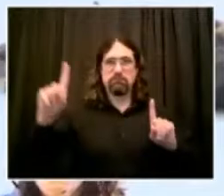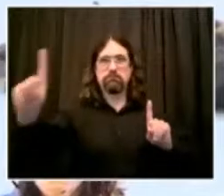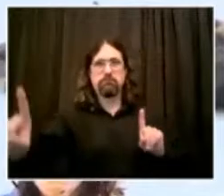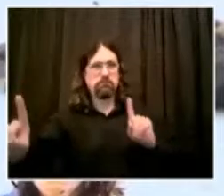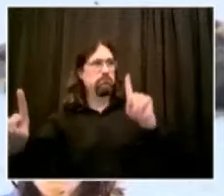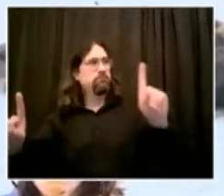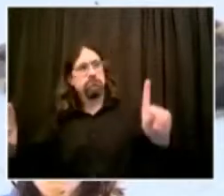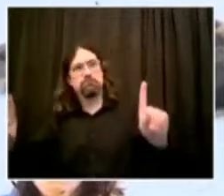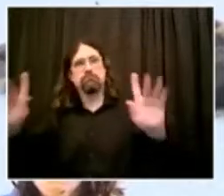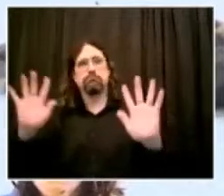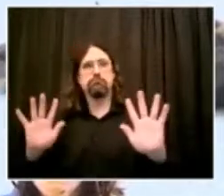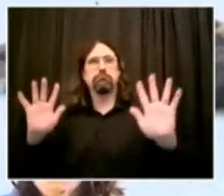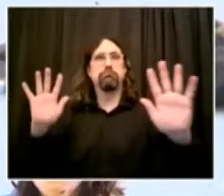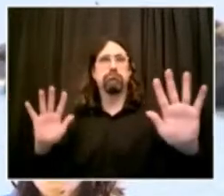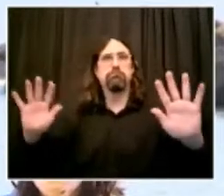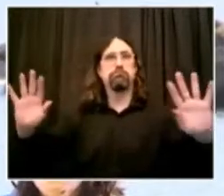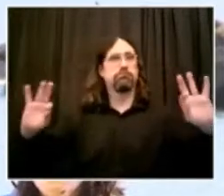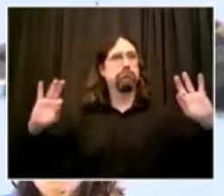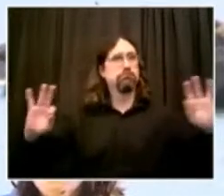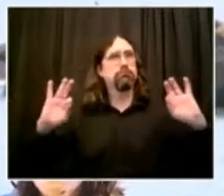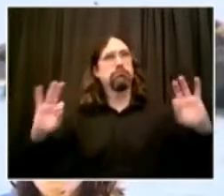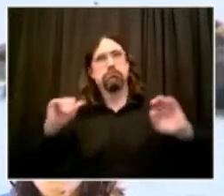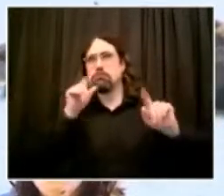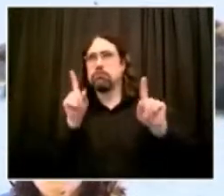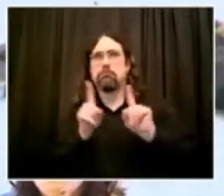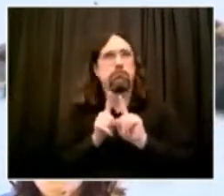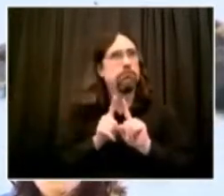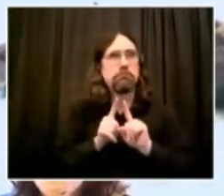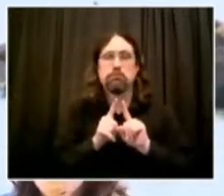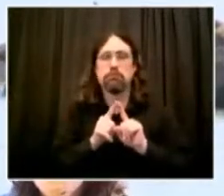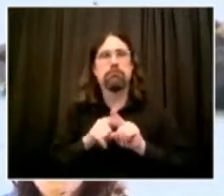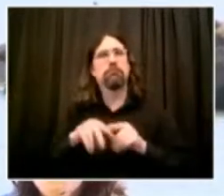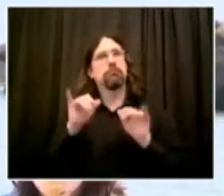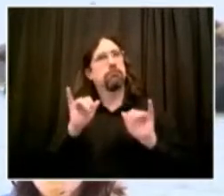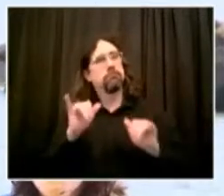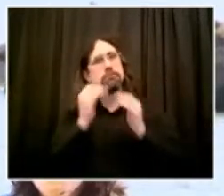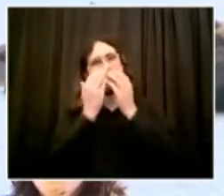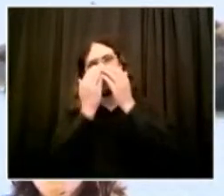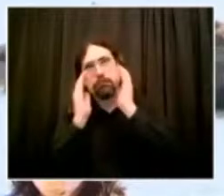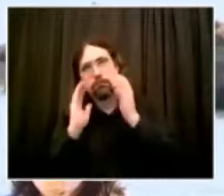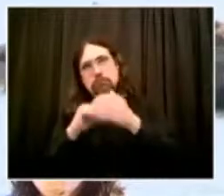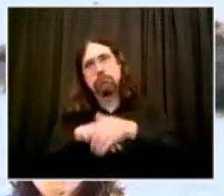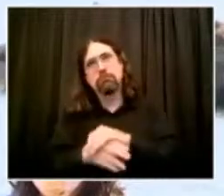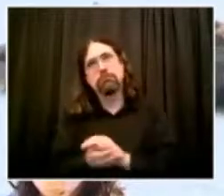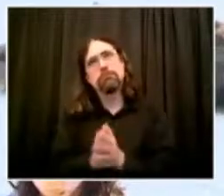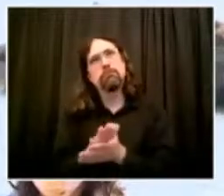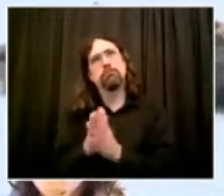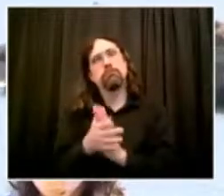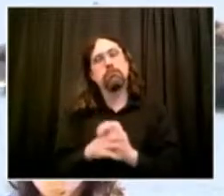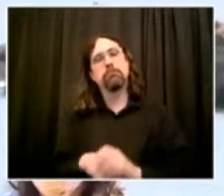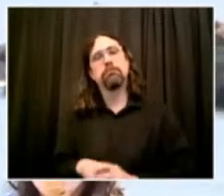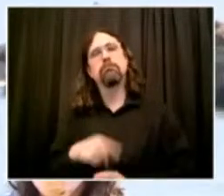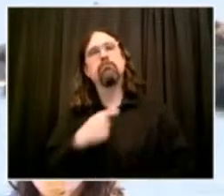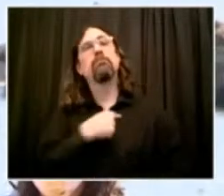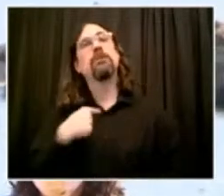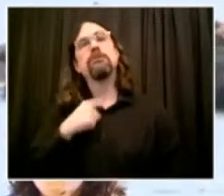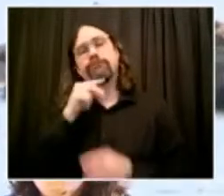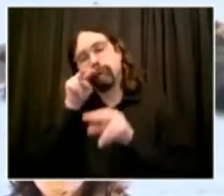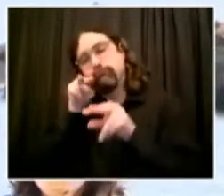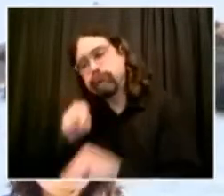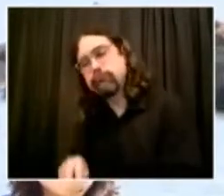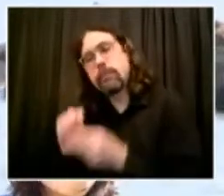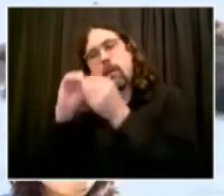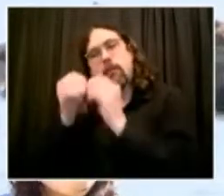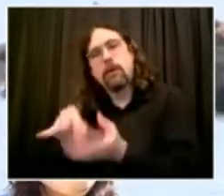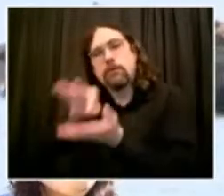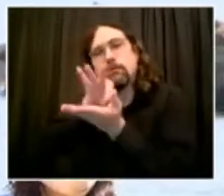basis, monitor data that comes to us from each of the emergency departments around the city. And to date,